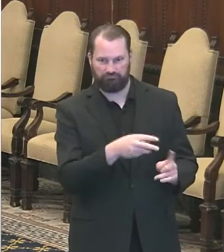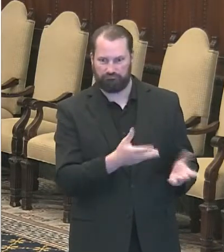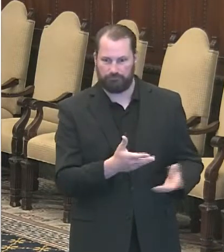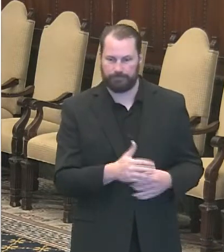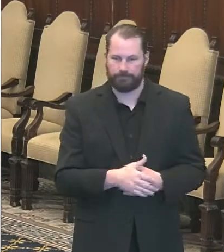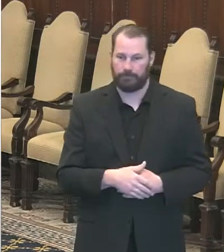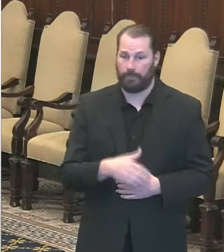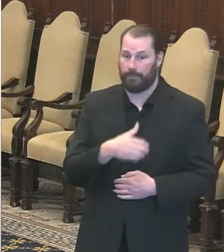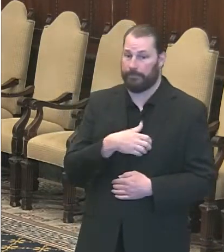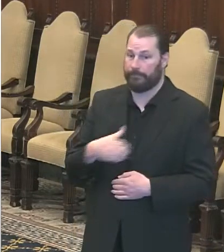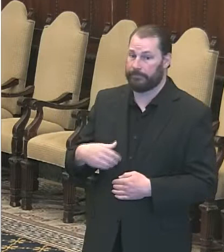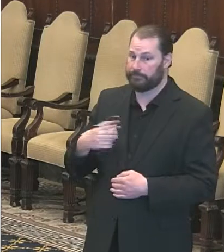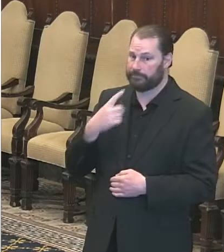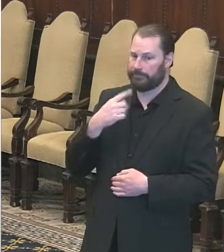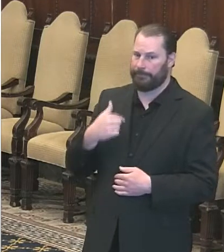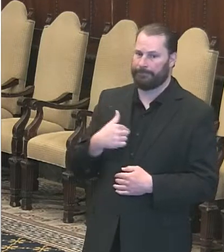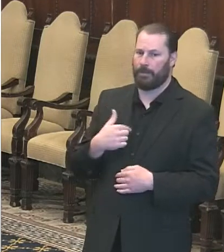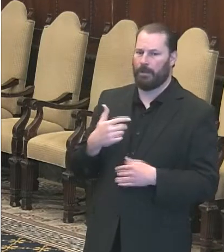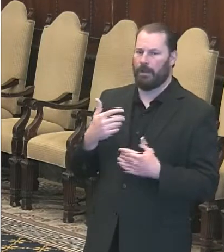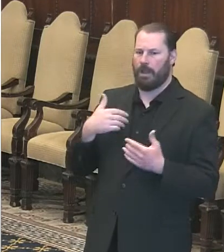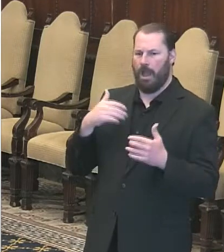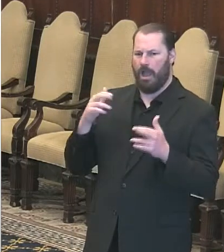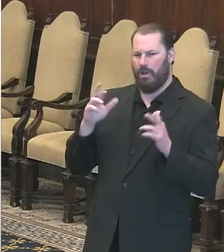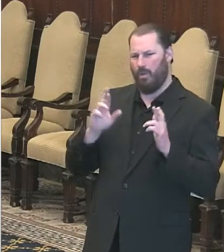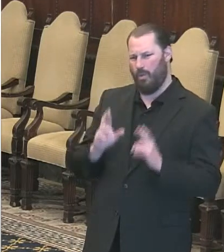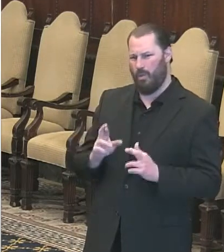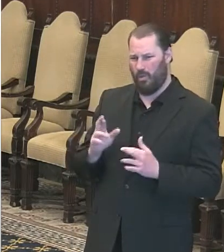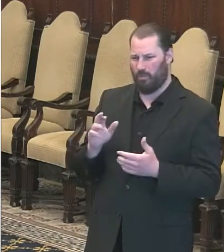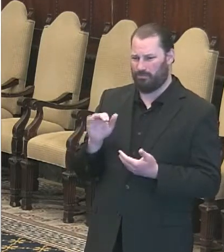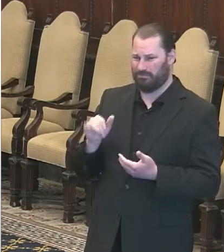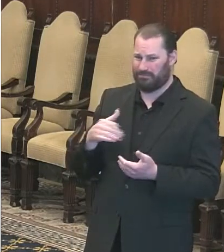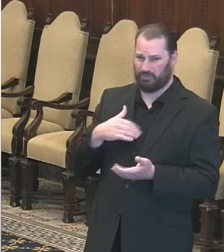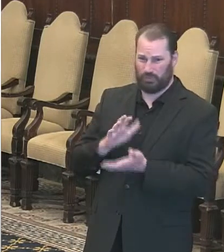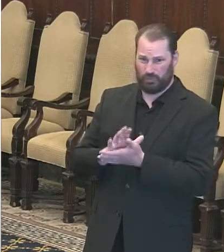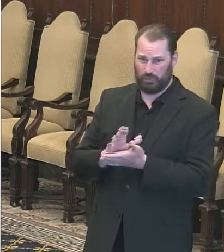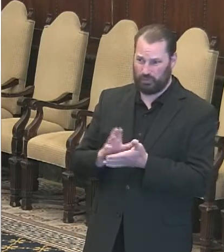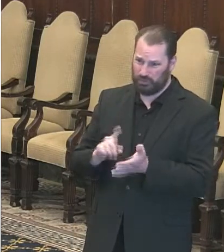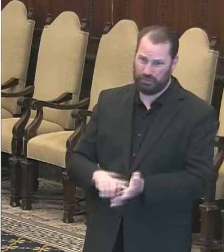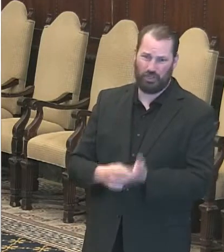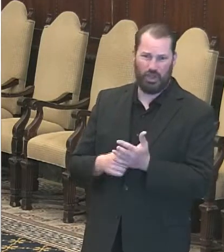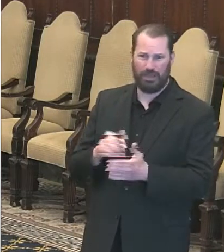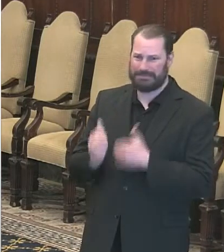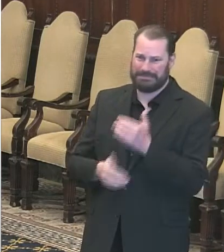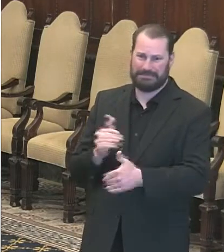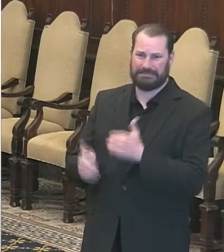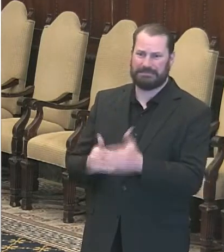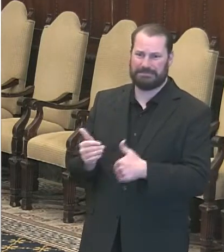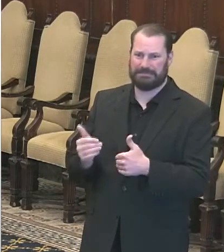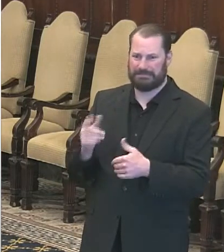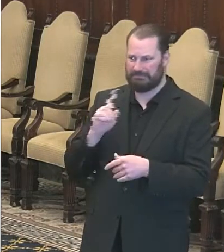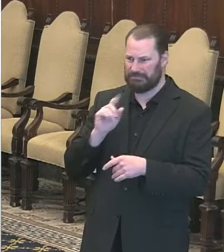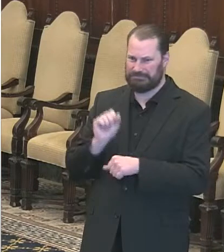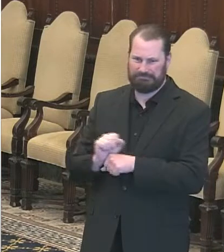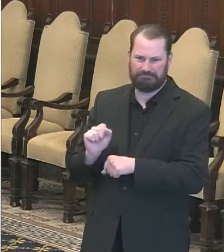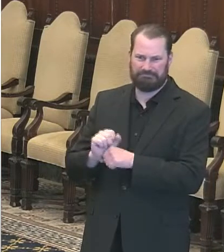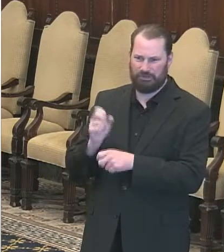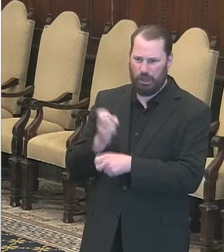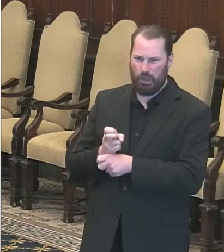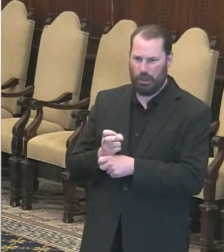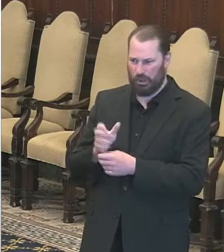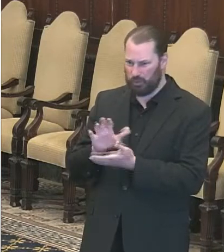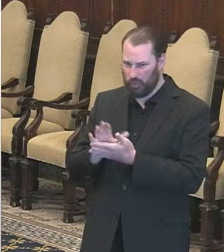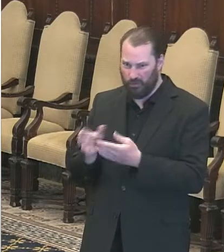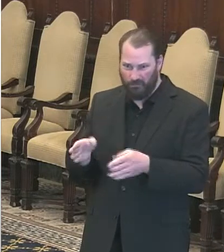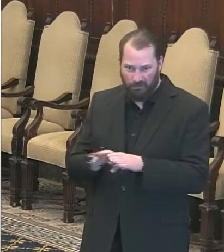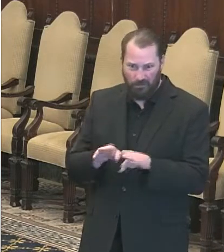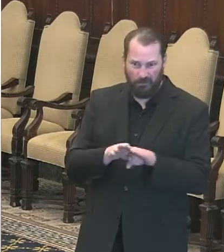school comes off as usual without a hitch. We've been working hard over the course of the school closure with the district to